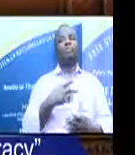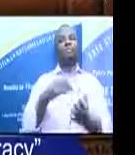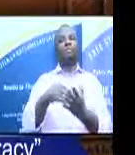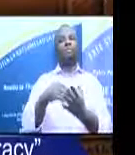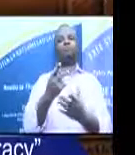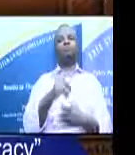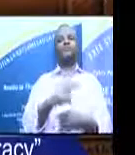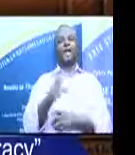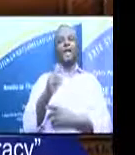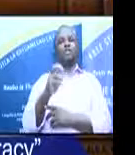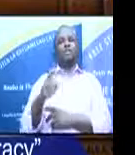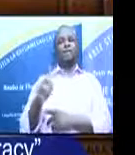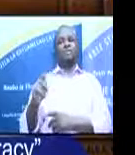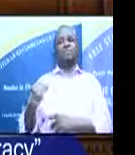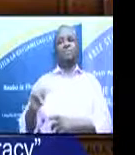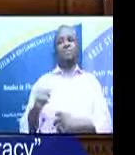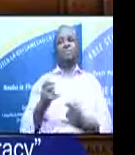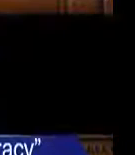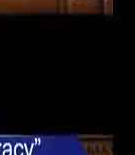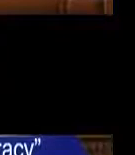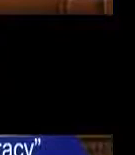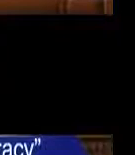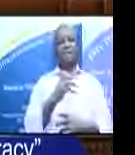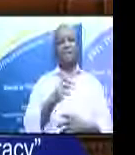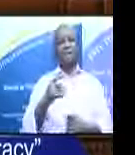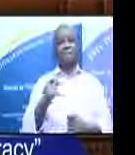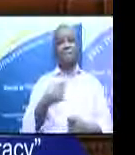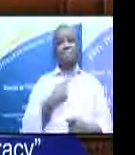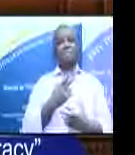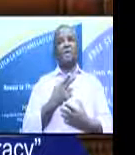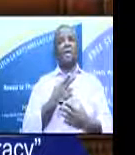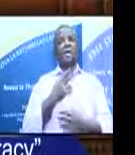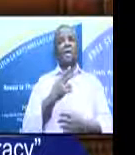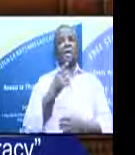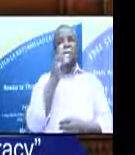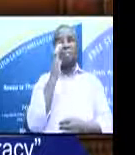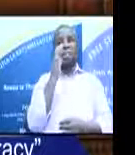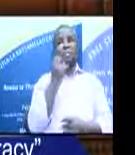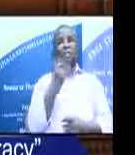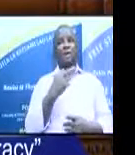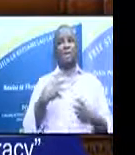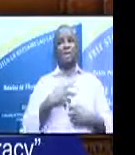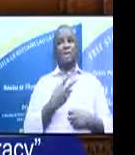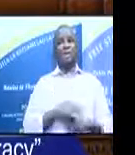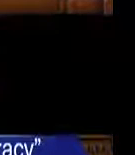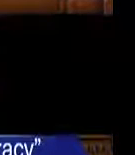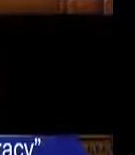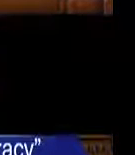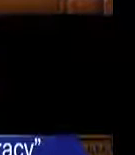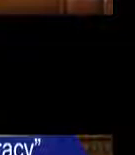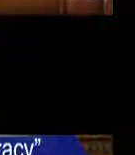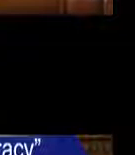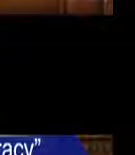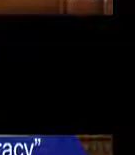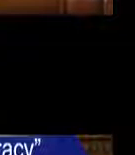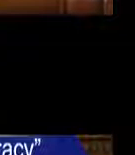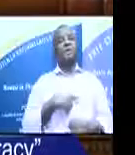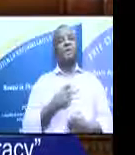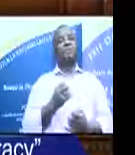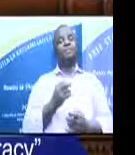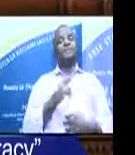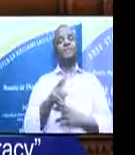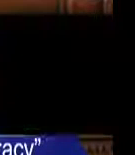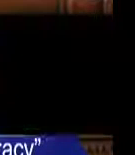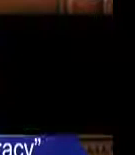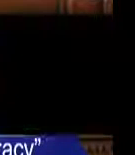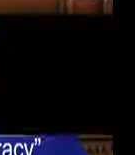casualties? Was the MEC of Health embarrassed or even concerned? Did the Honourable Premier see